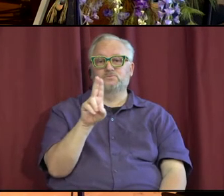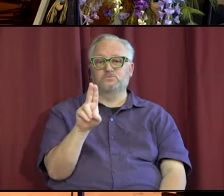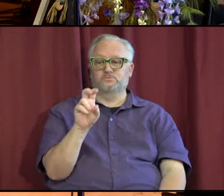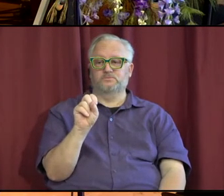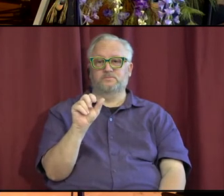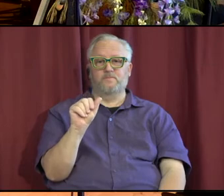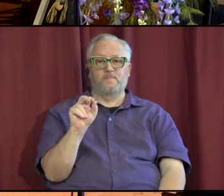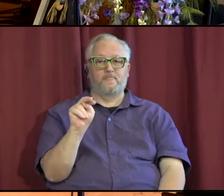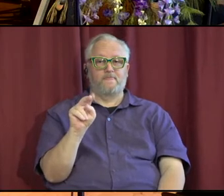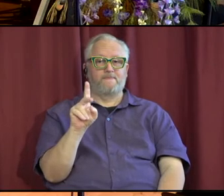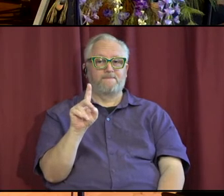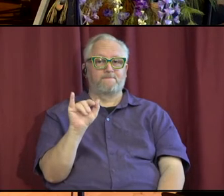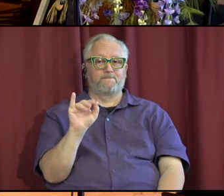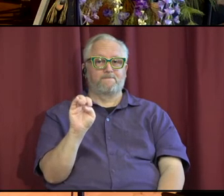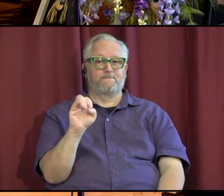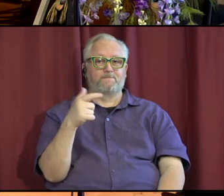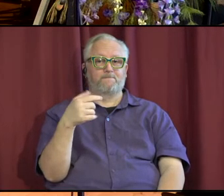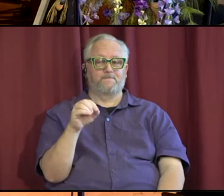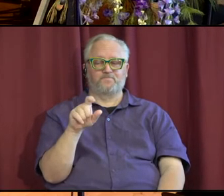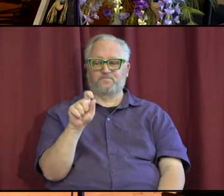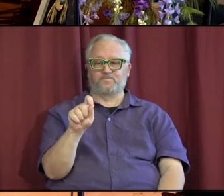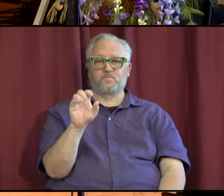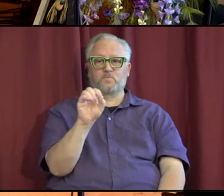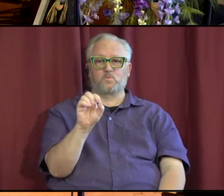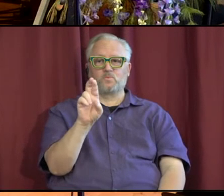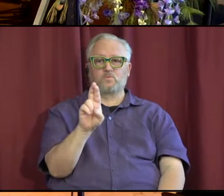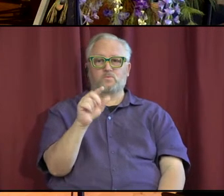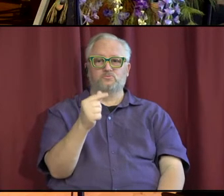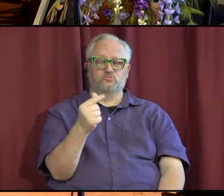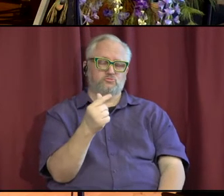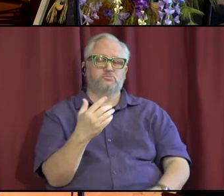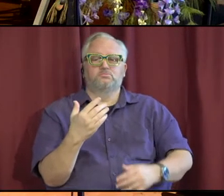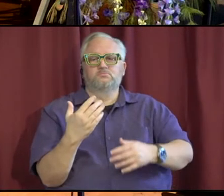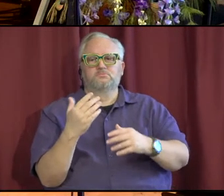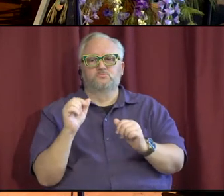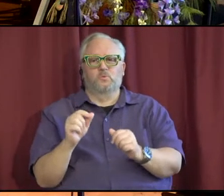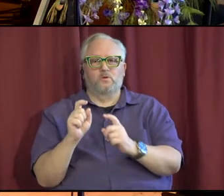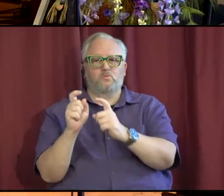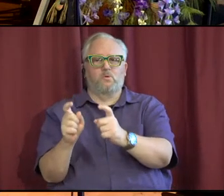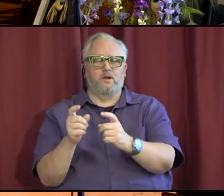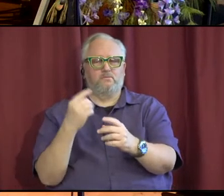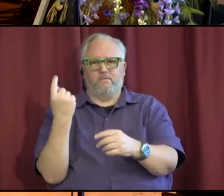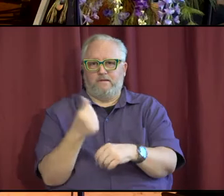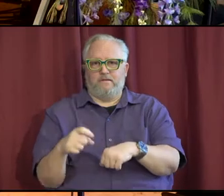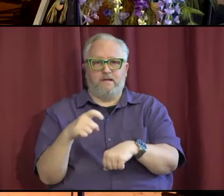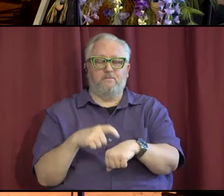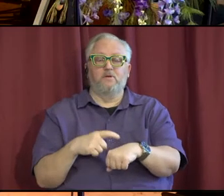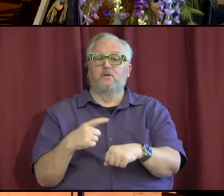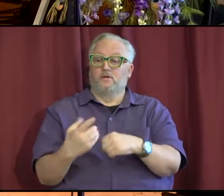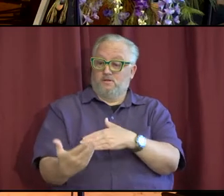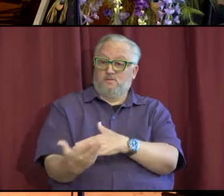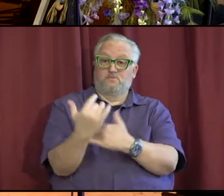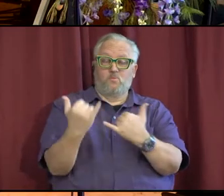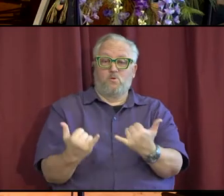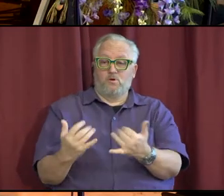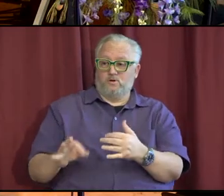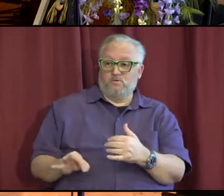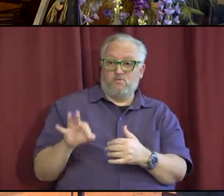firstuusandiego.org. Thank you for your generosity. This morning's offering will now be gratefully received.